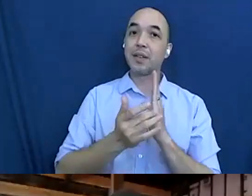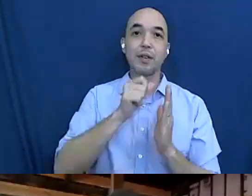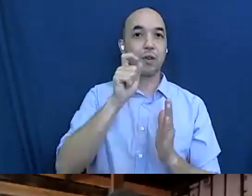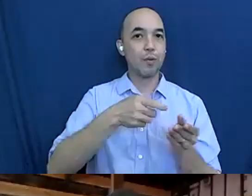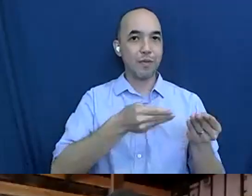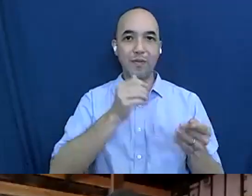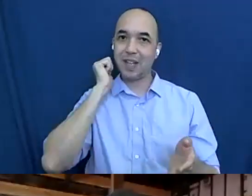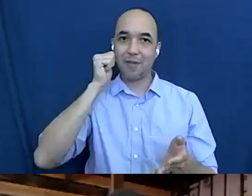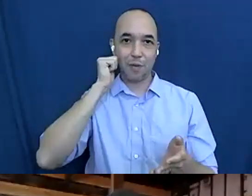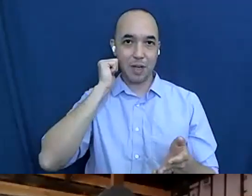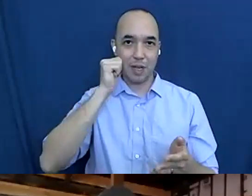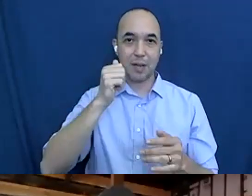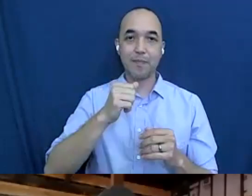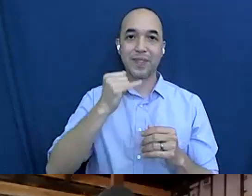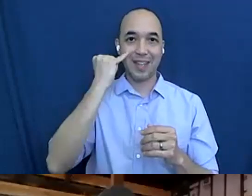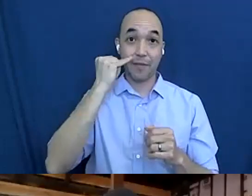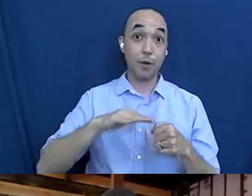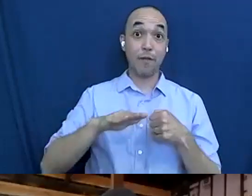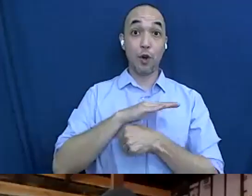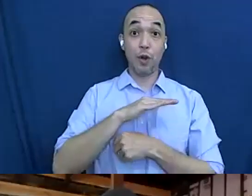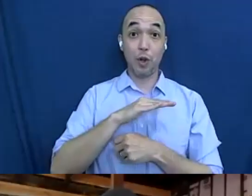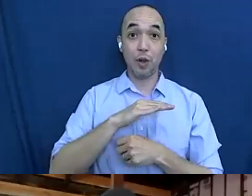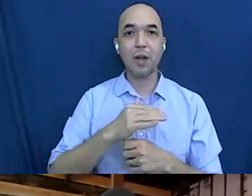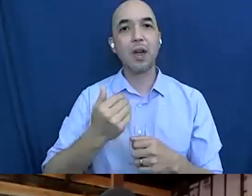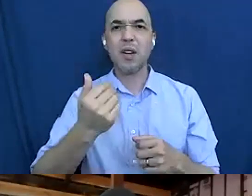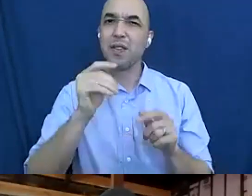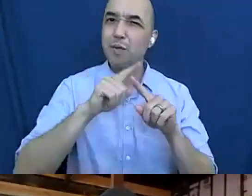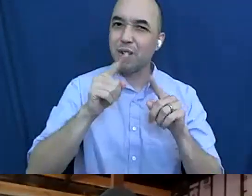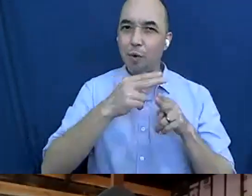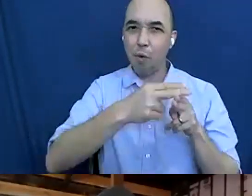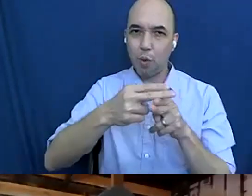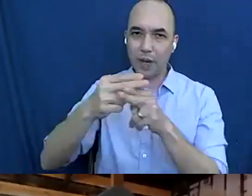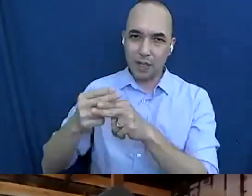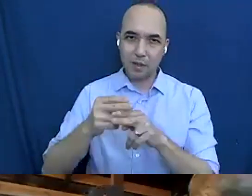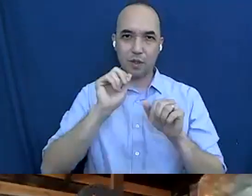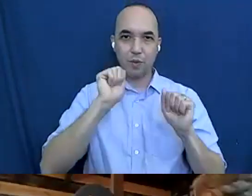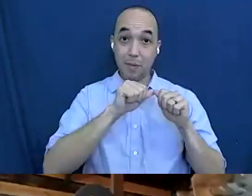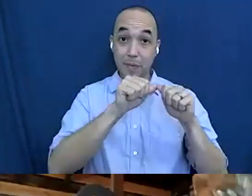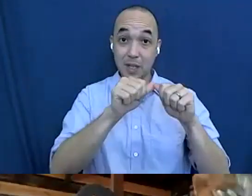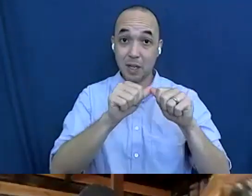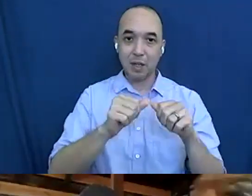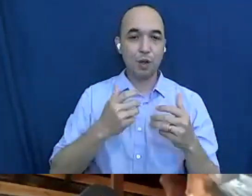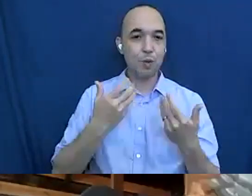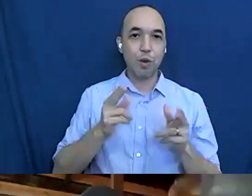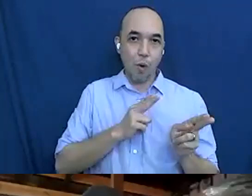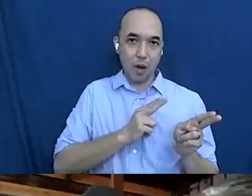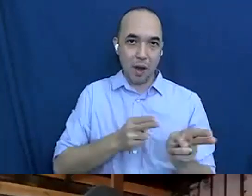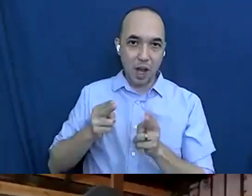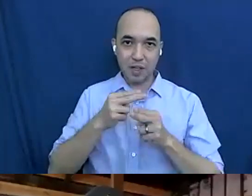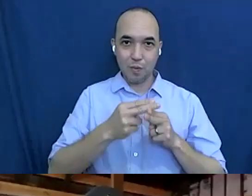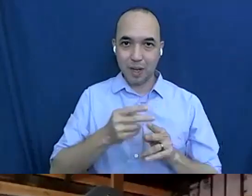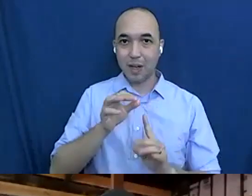every day if you feed them up. There are different mm-hmm. weights that you can keep them at. You never want them at a hunting weight unless you're going to hunt your